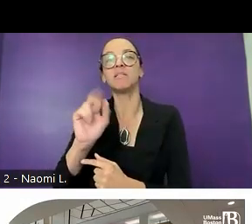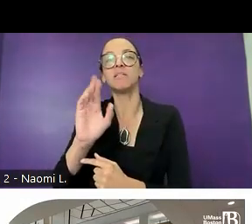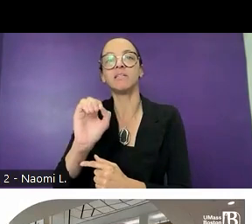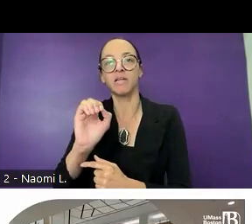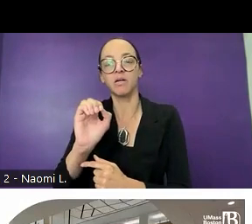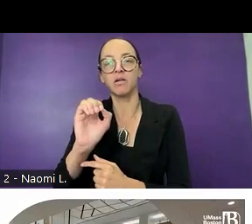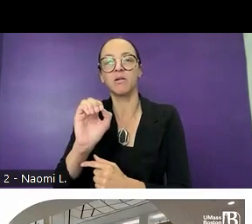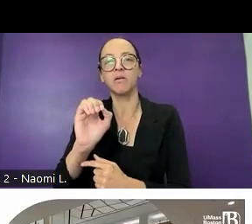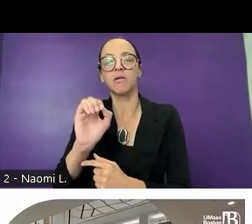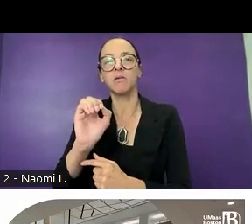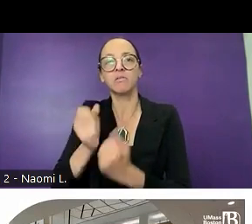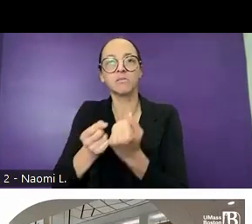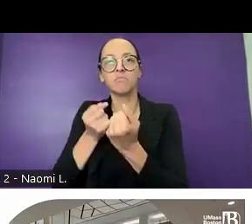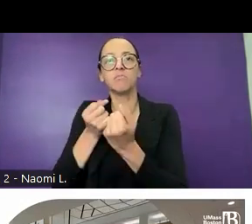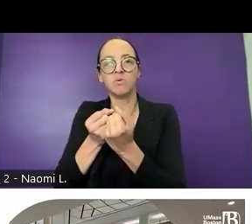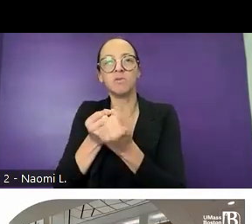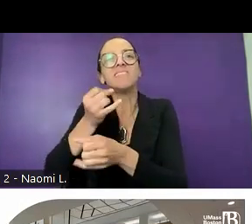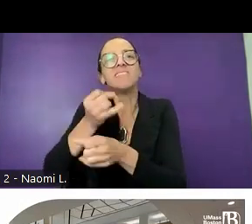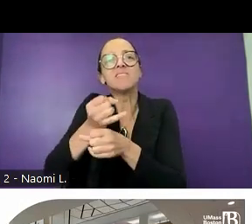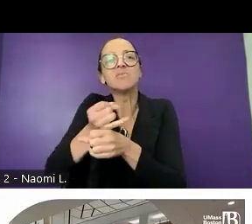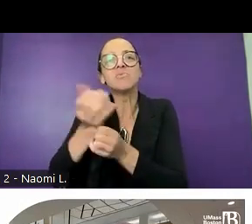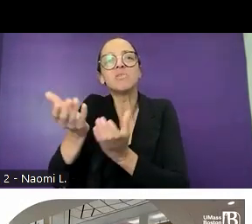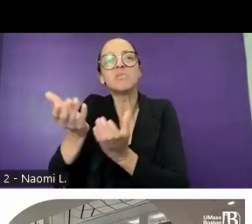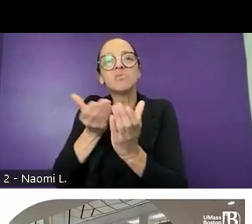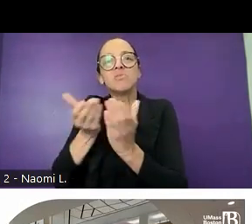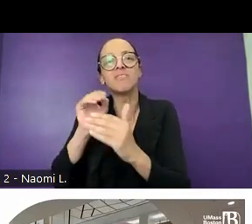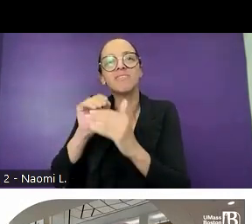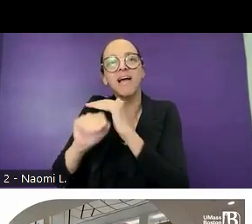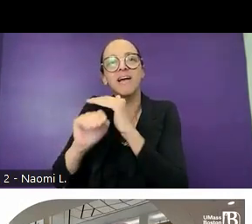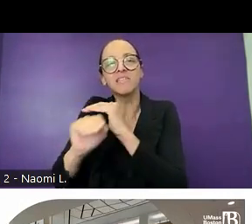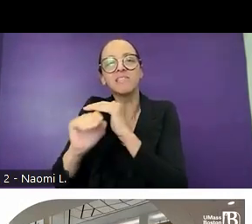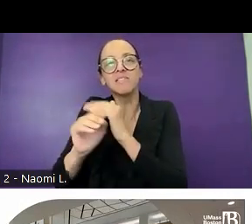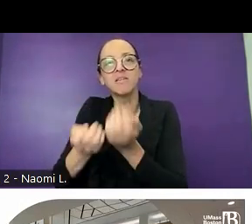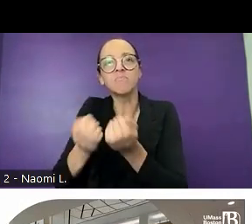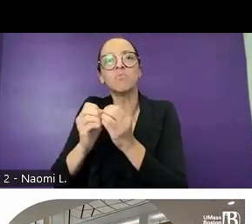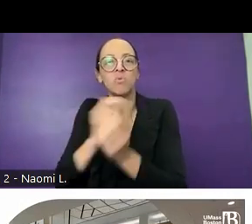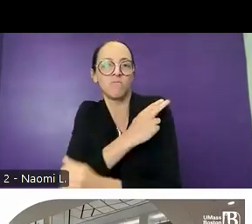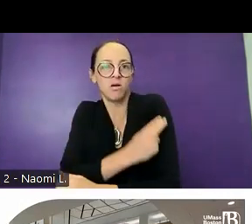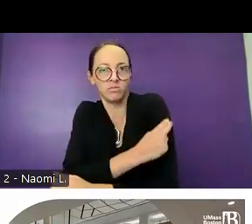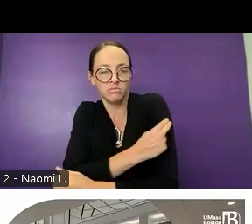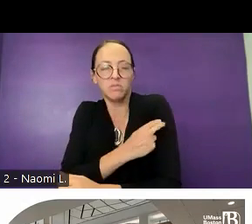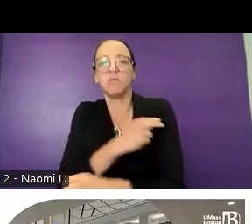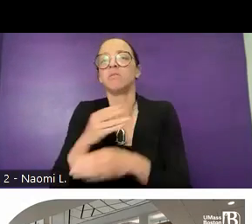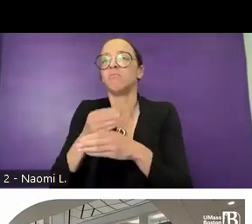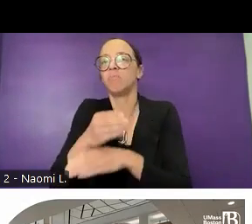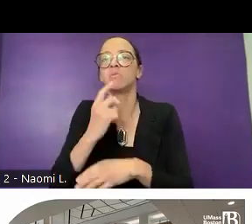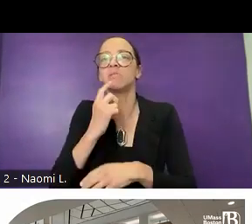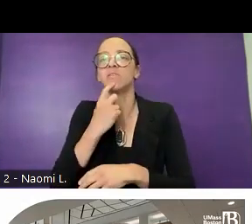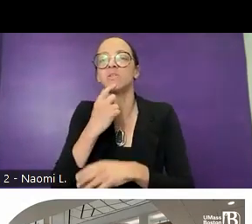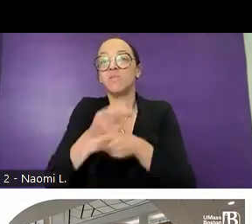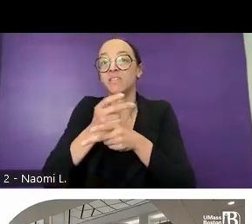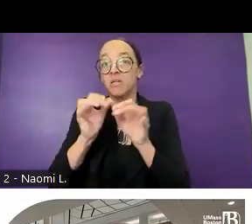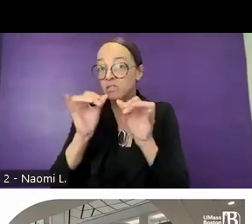accessing the emergency department more than they otherwise would, the hospital, the post-acute care system, which can not